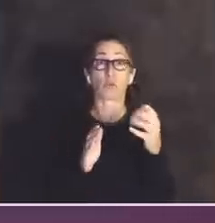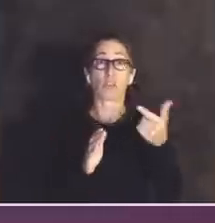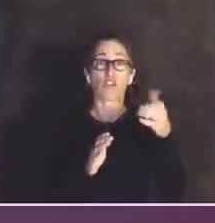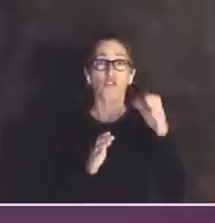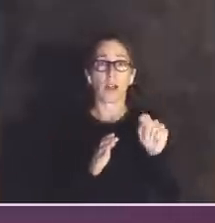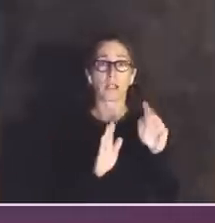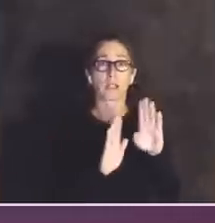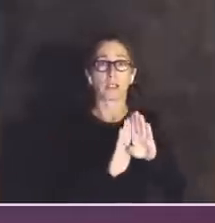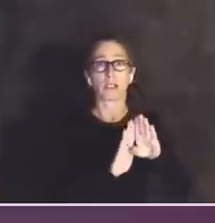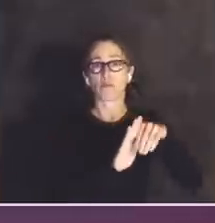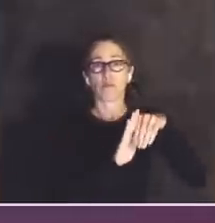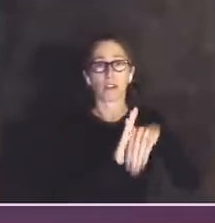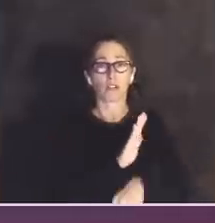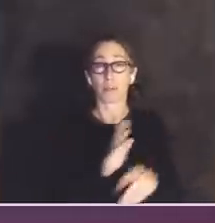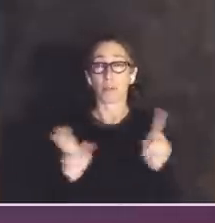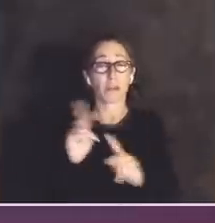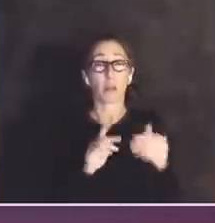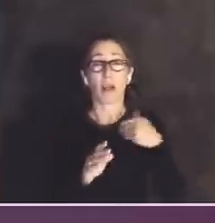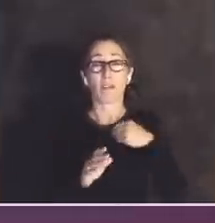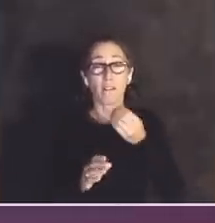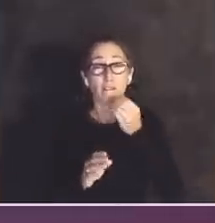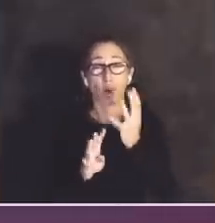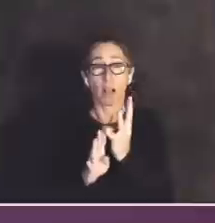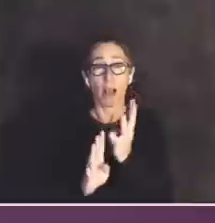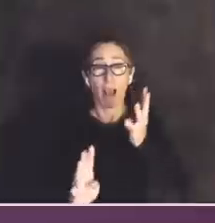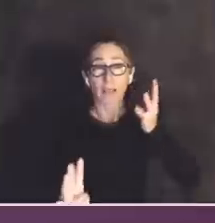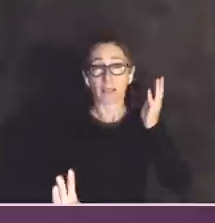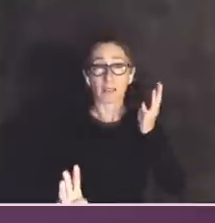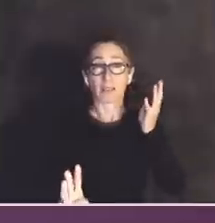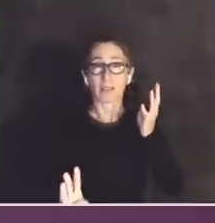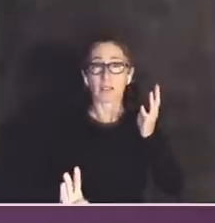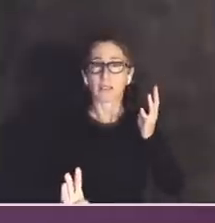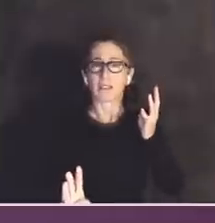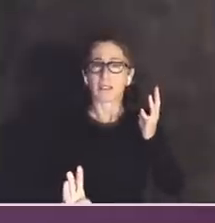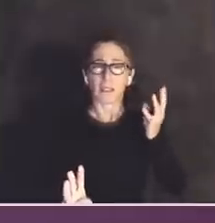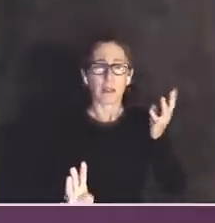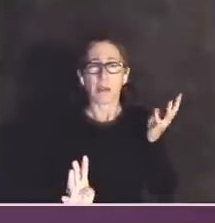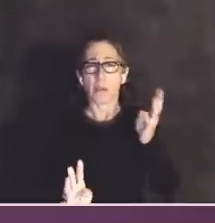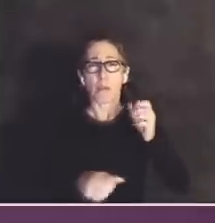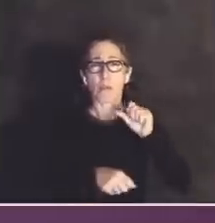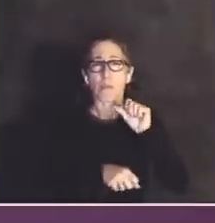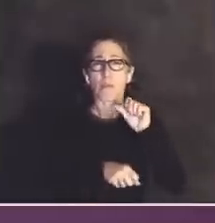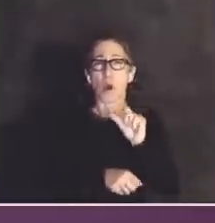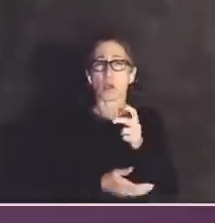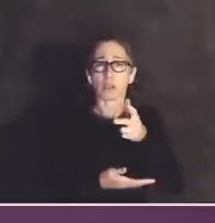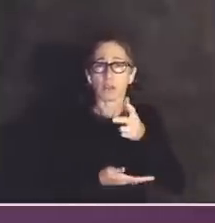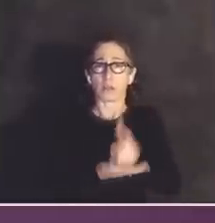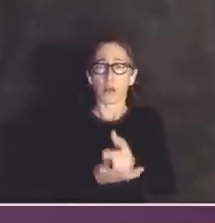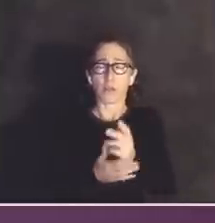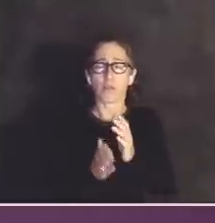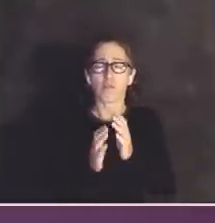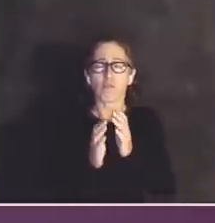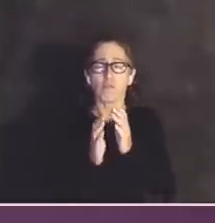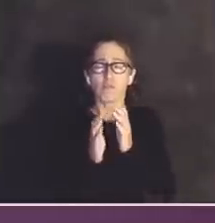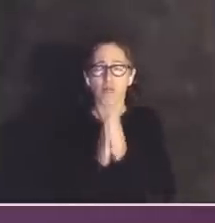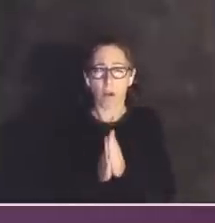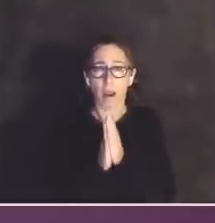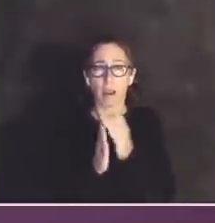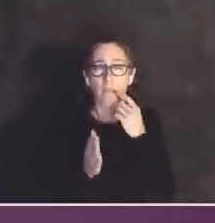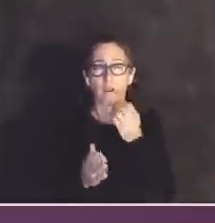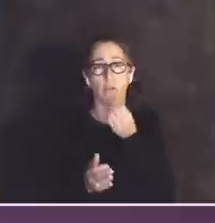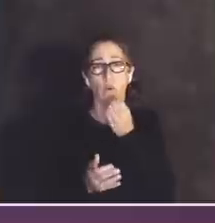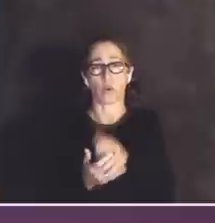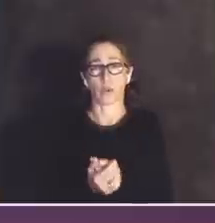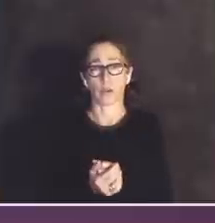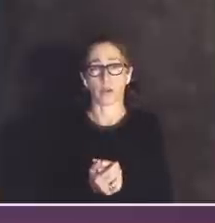standing in food lines, driving up and parked in food lines, praying they can get to the end of the line before the food runs out. One in